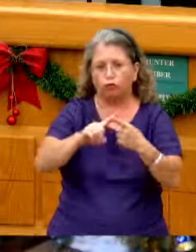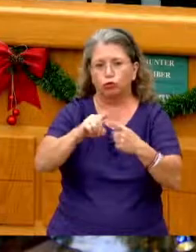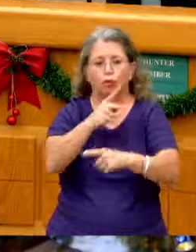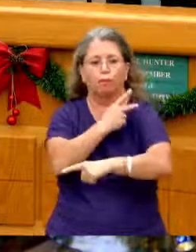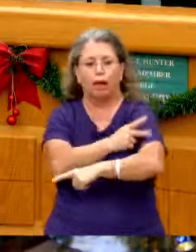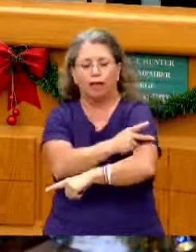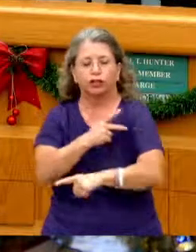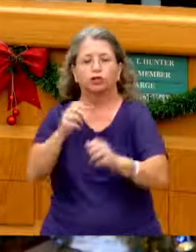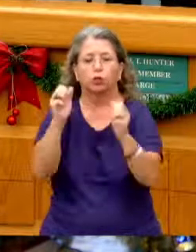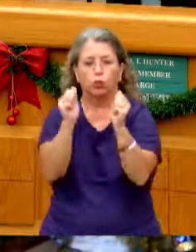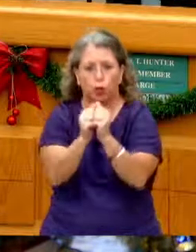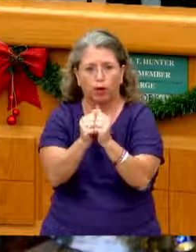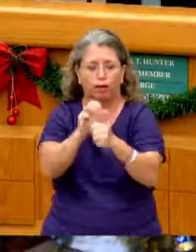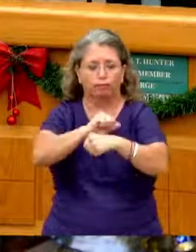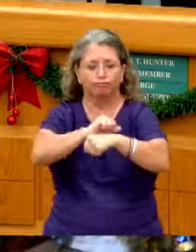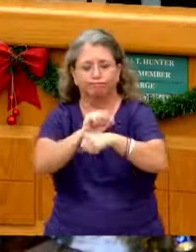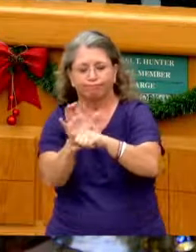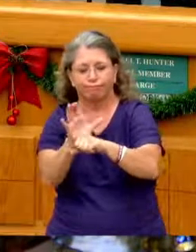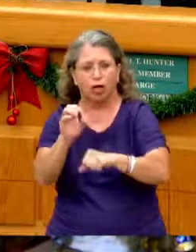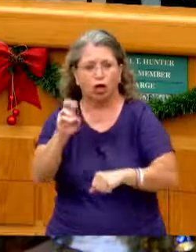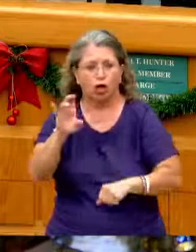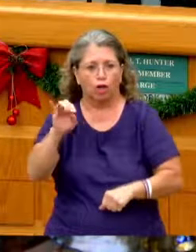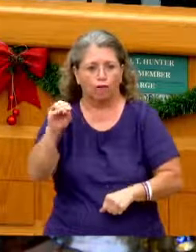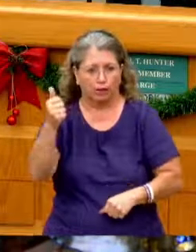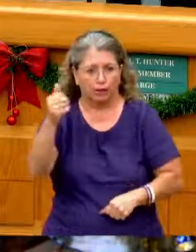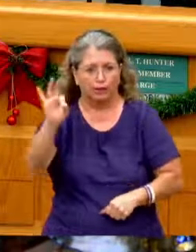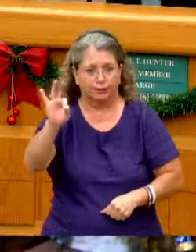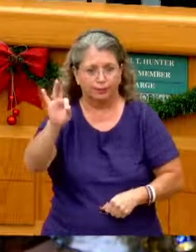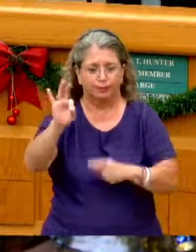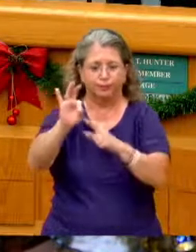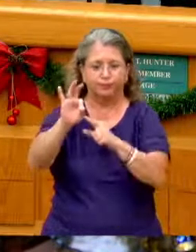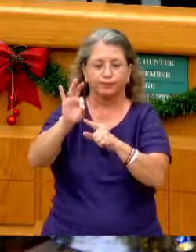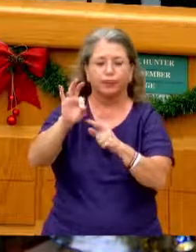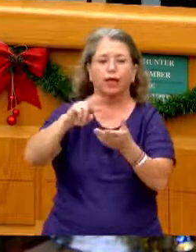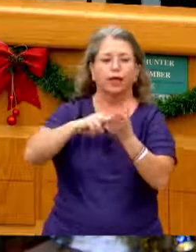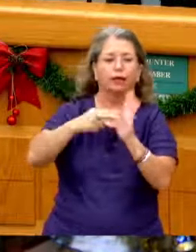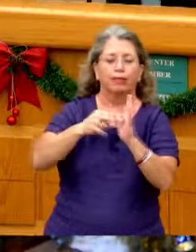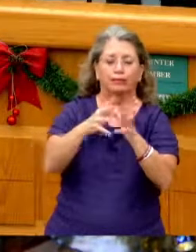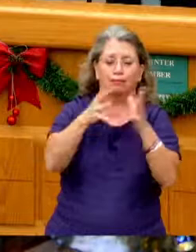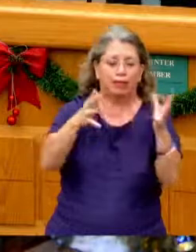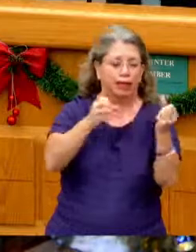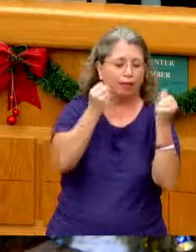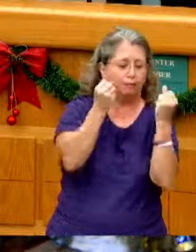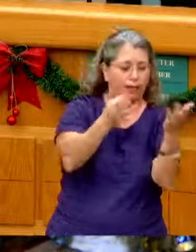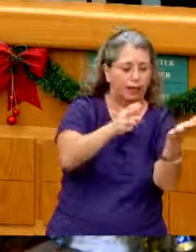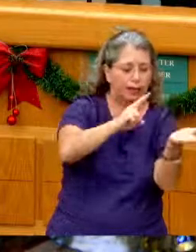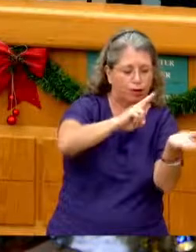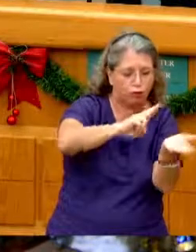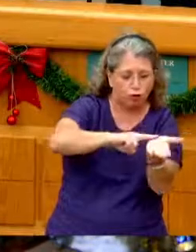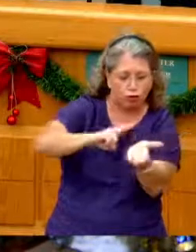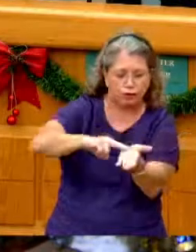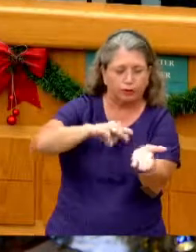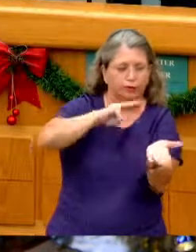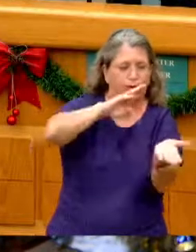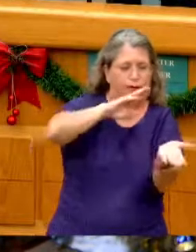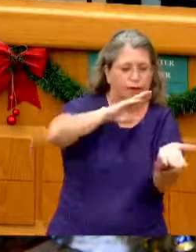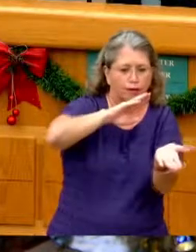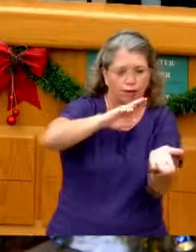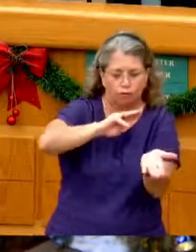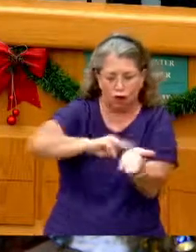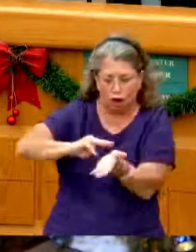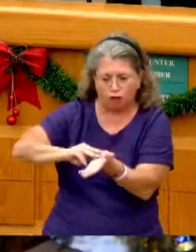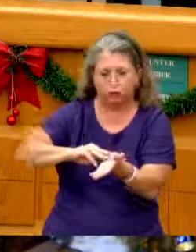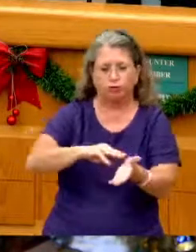So that means there's a lot of doctors, nurses, occupational therapists, respiratory therapists, and all the